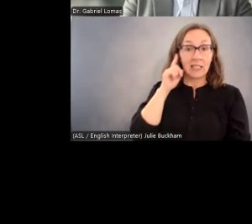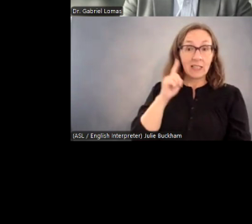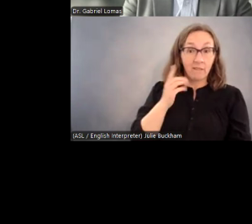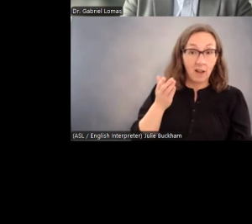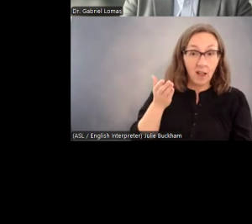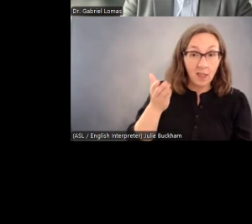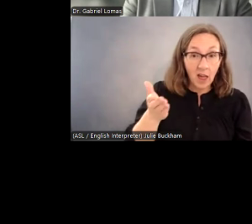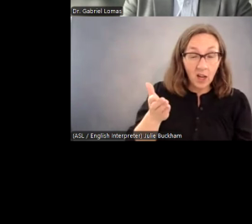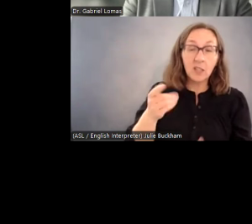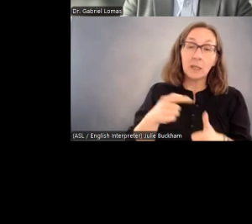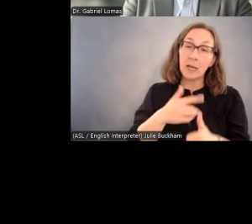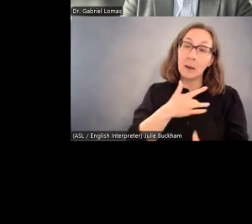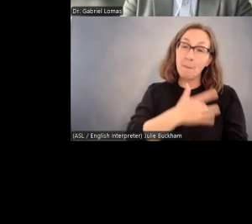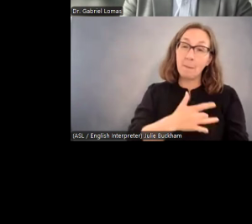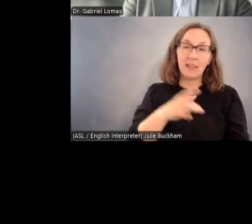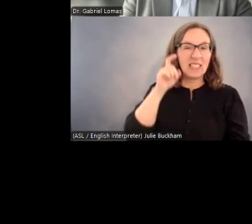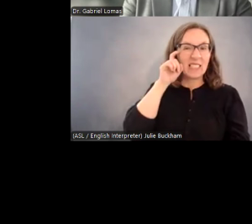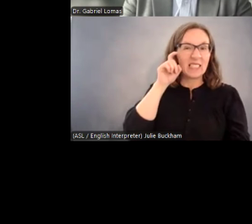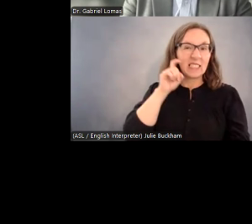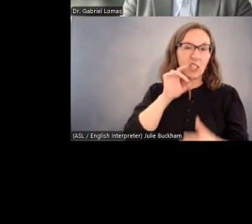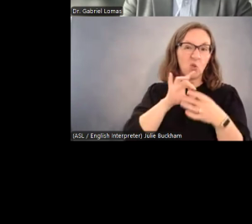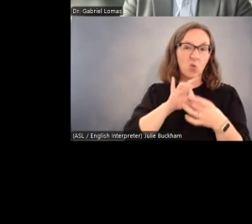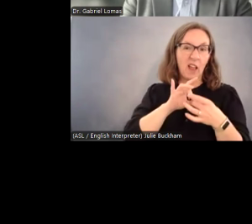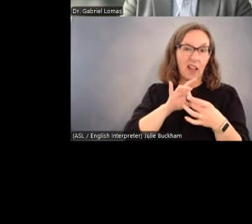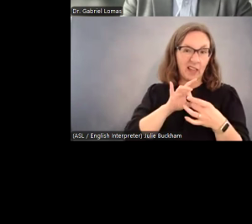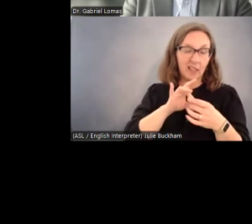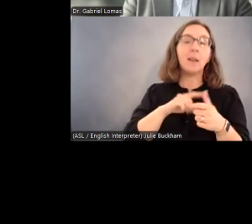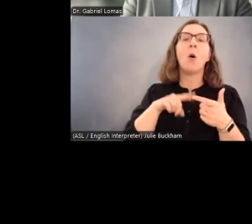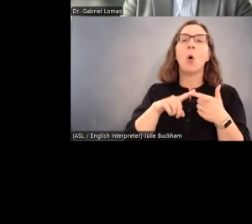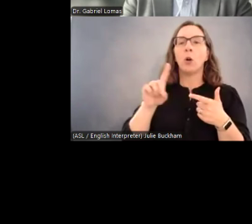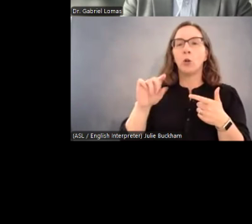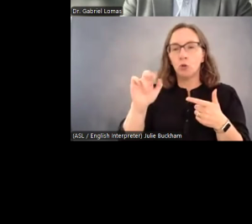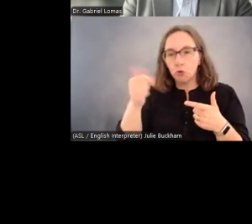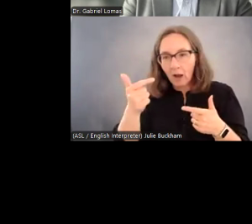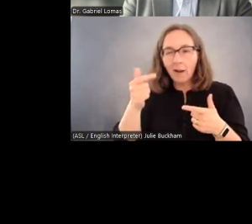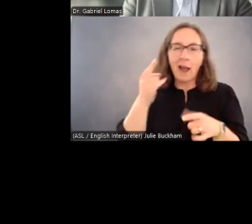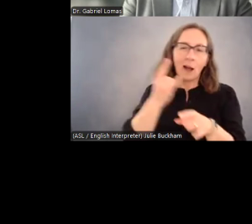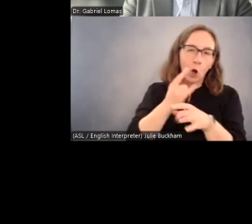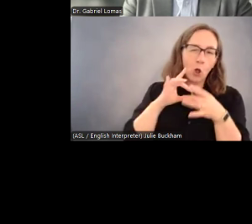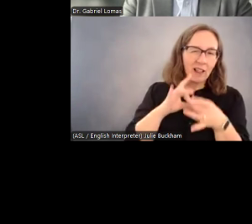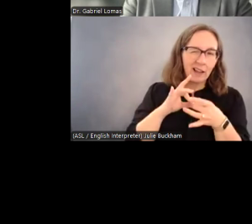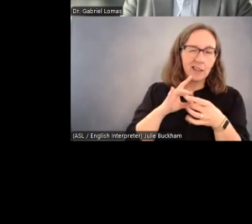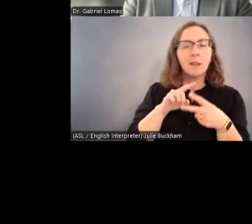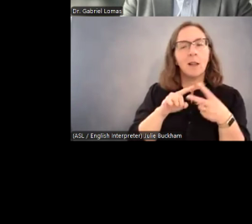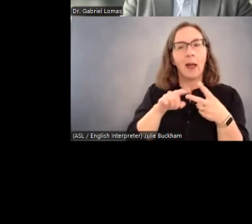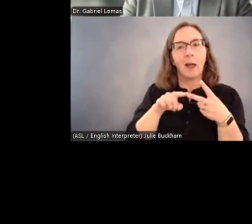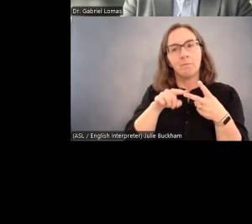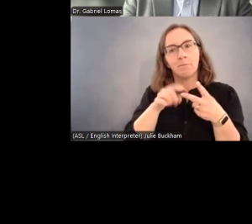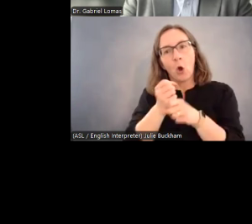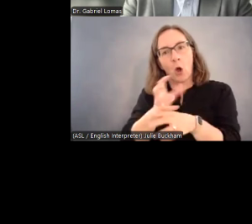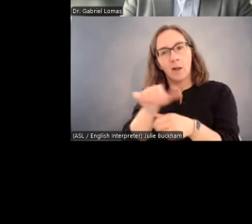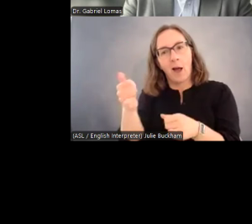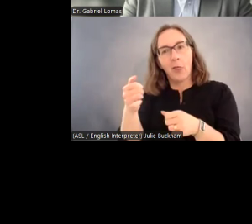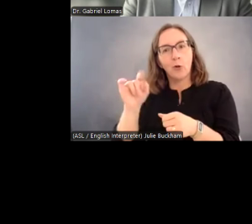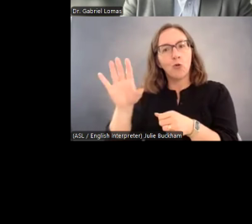with sexual related incidents and drug and alcohol related incidents resulting in other kinds of crimes. So this